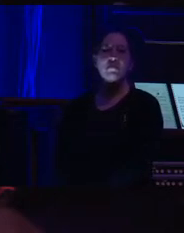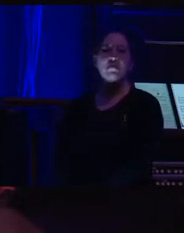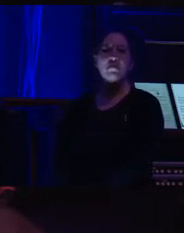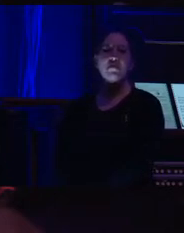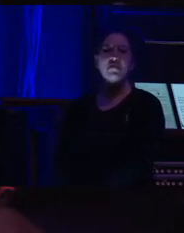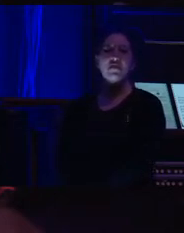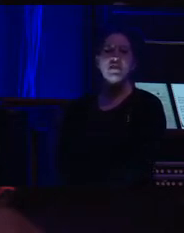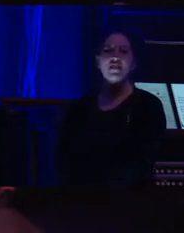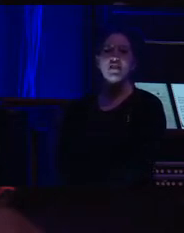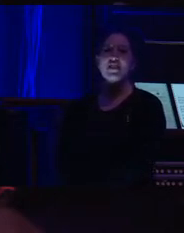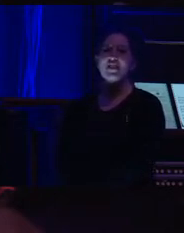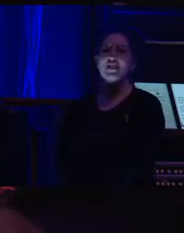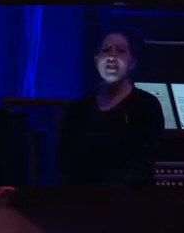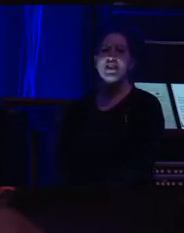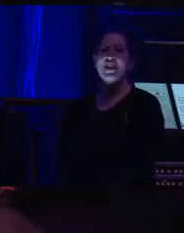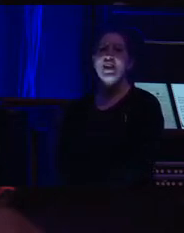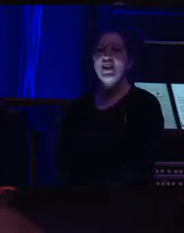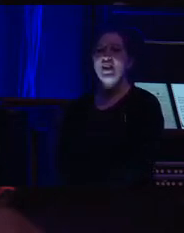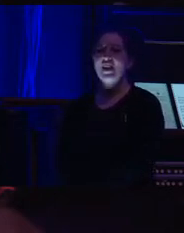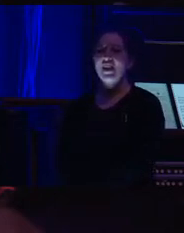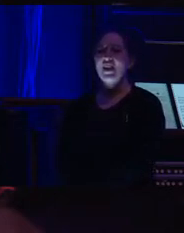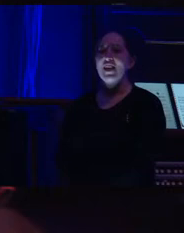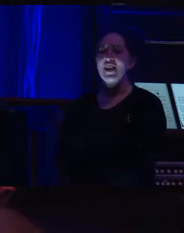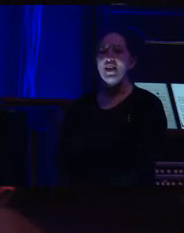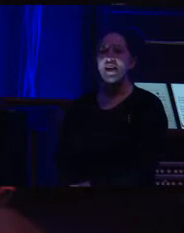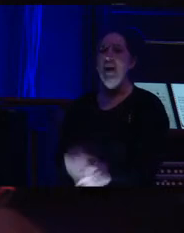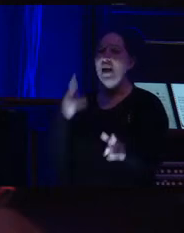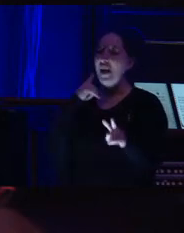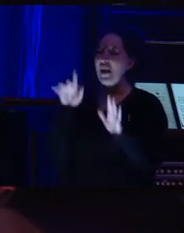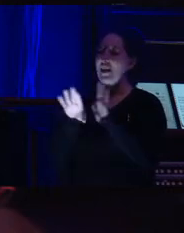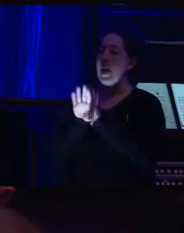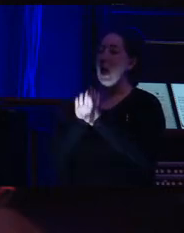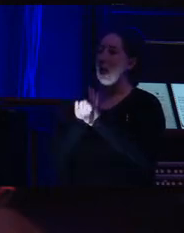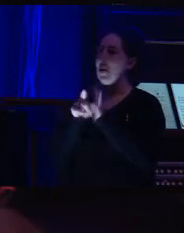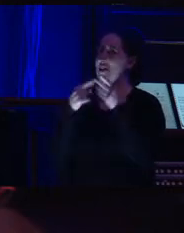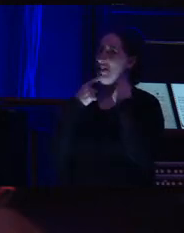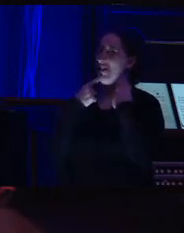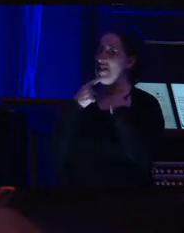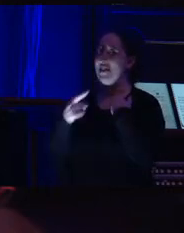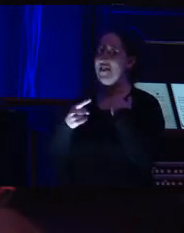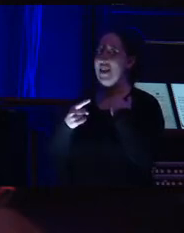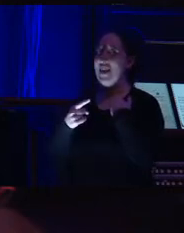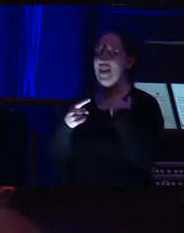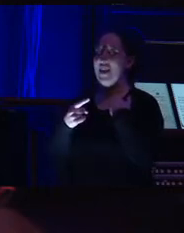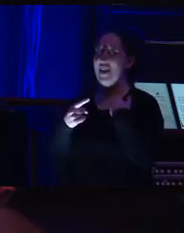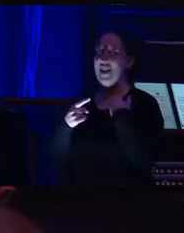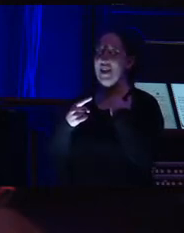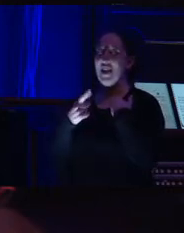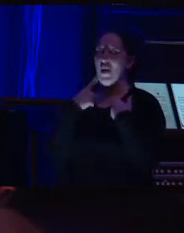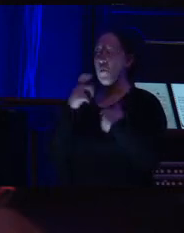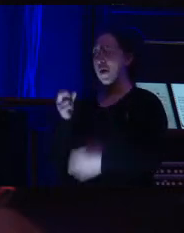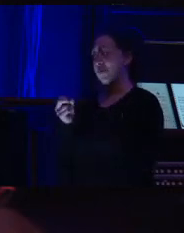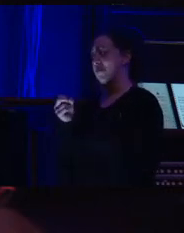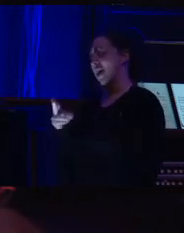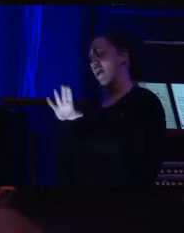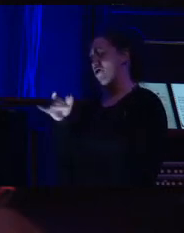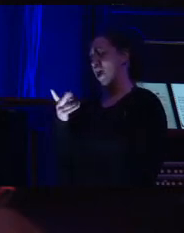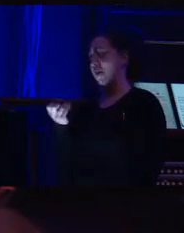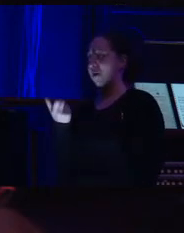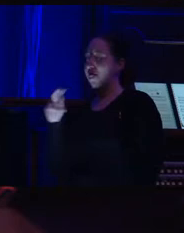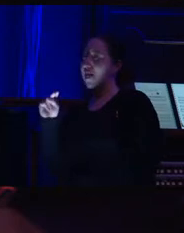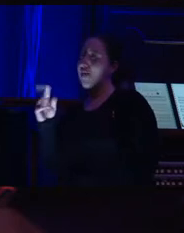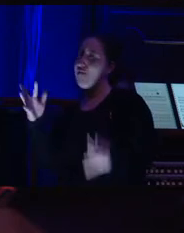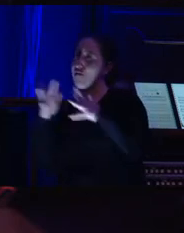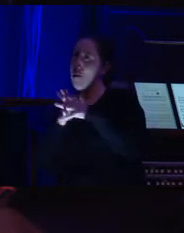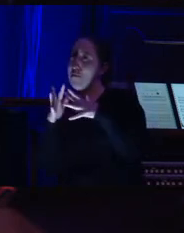Let me, I cannot resist being on camera to say that Meat House beat Chamberlain in football. That's